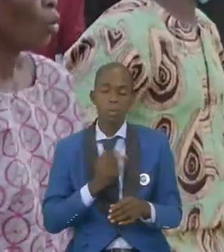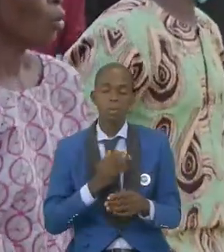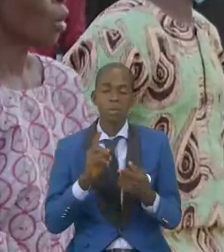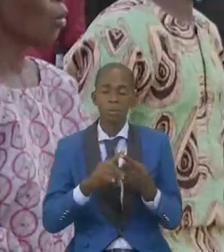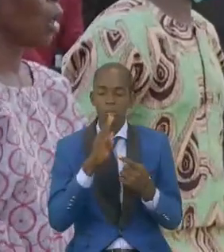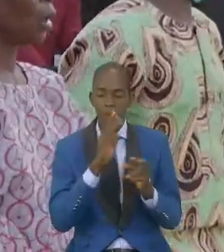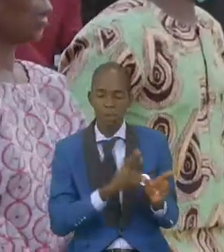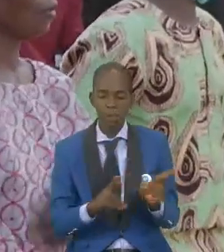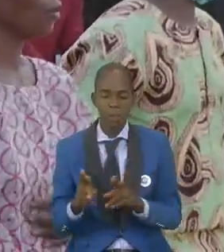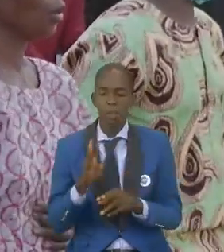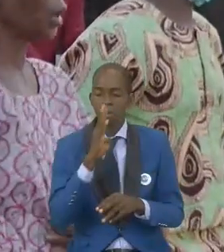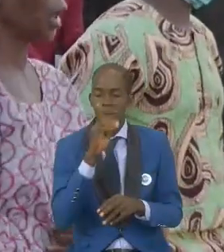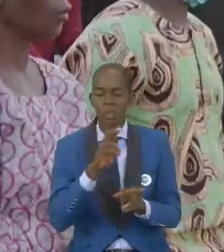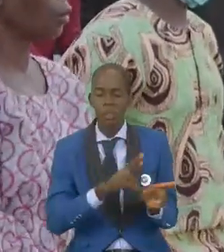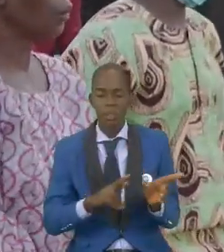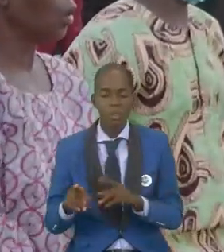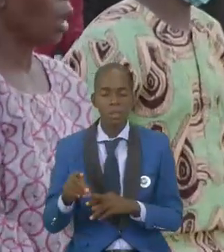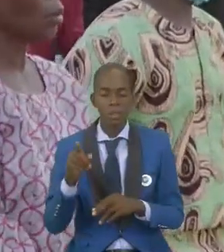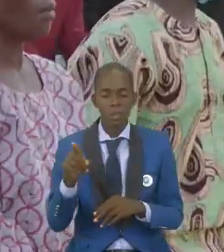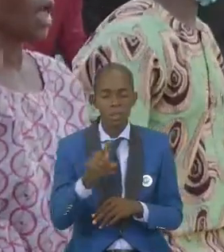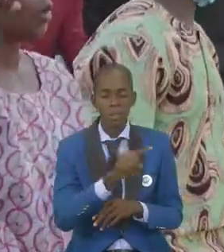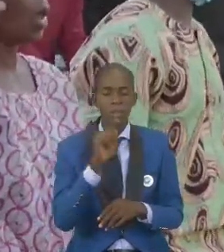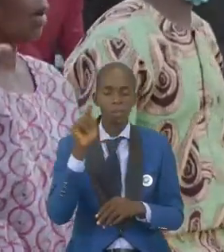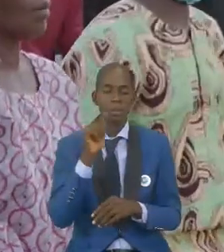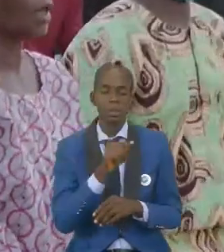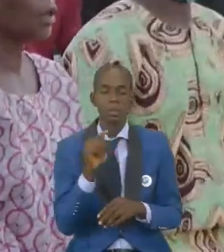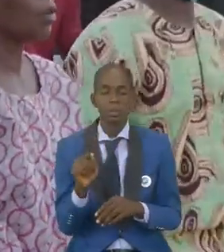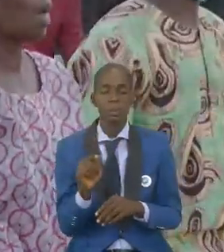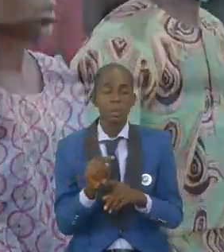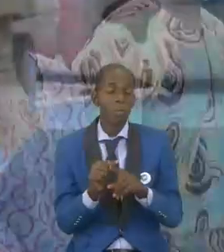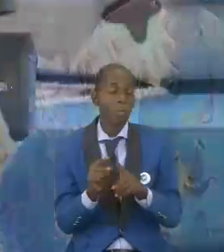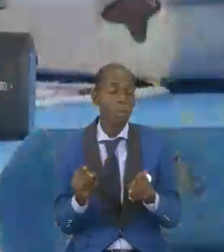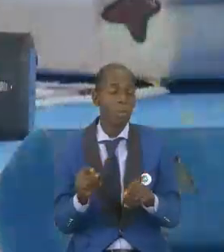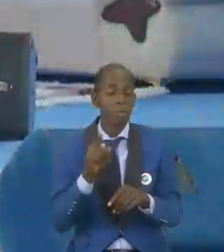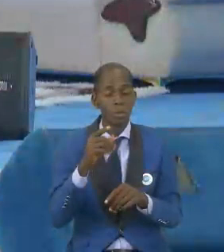For you don't know when the Lord your God shall come.